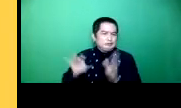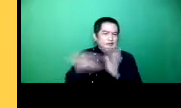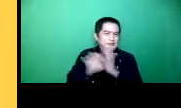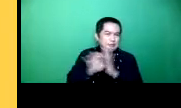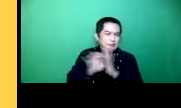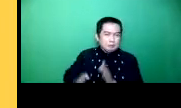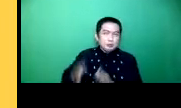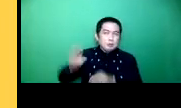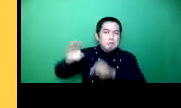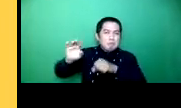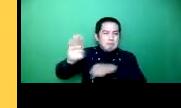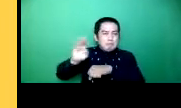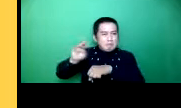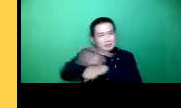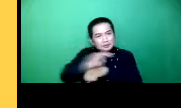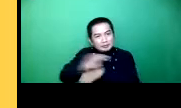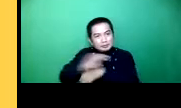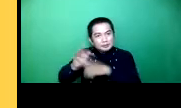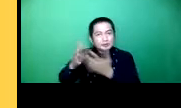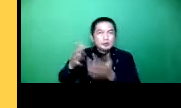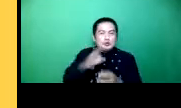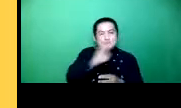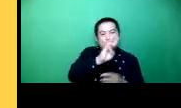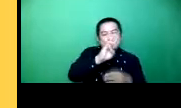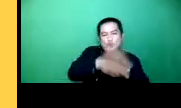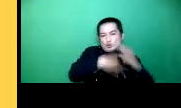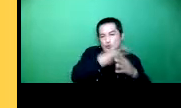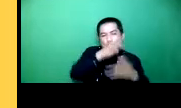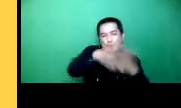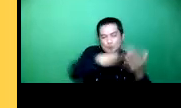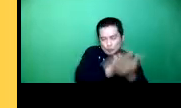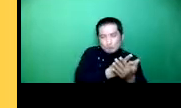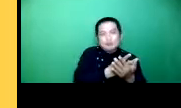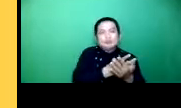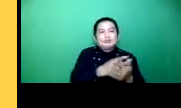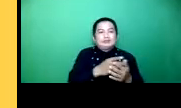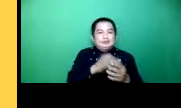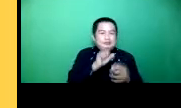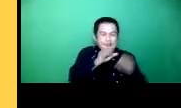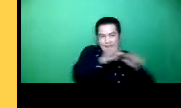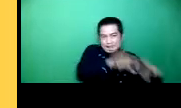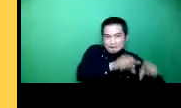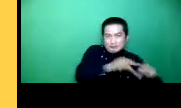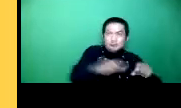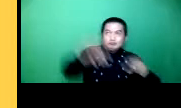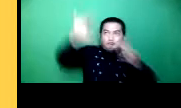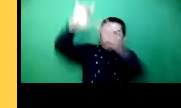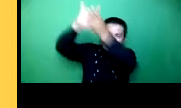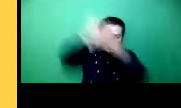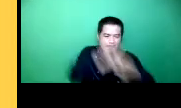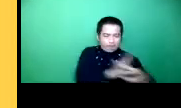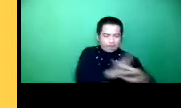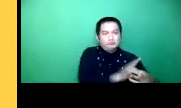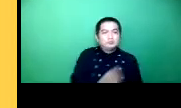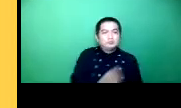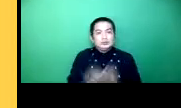the manufacturer, the wholesaler, the distributor, and then the retailer, right? It's like a chain that the product follows. What